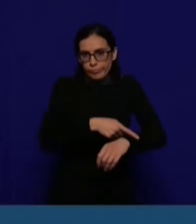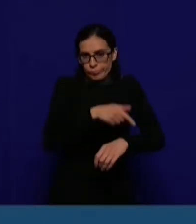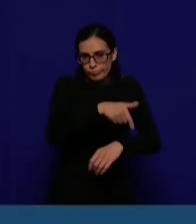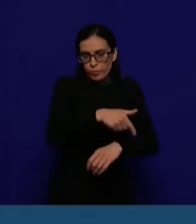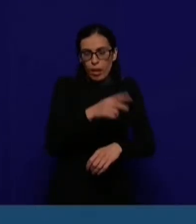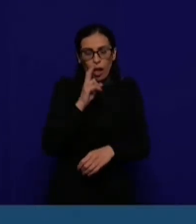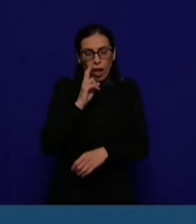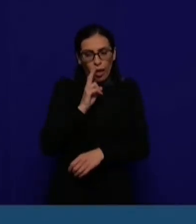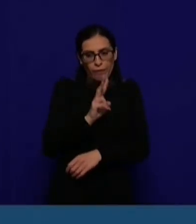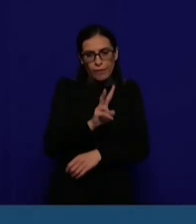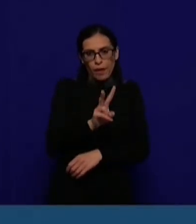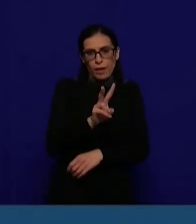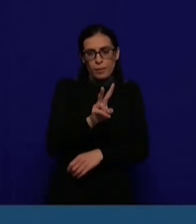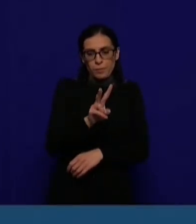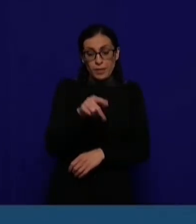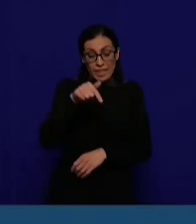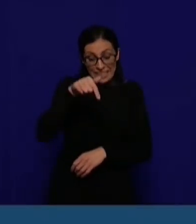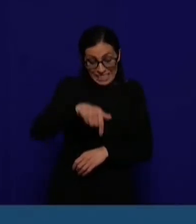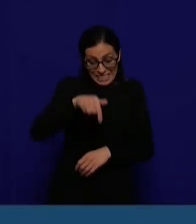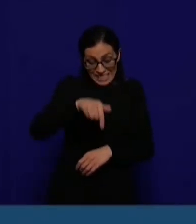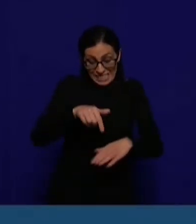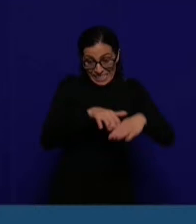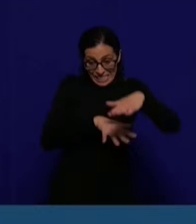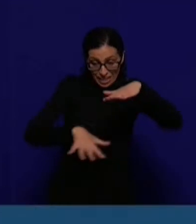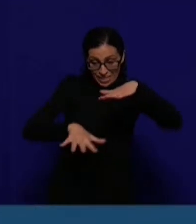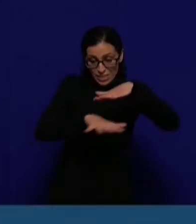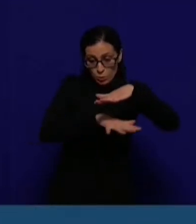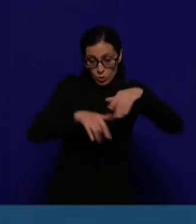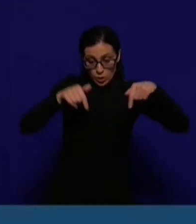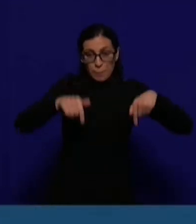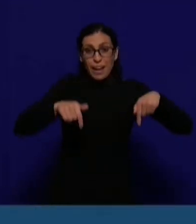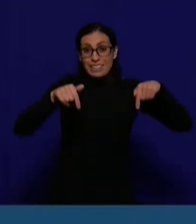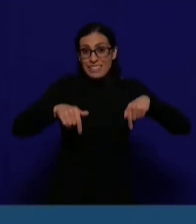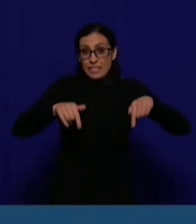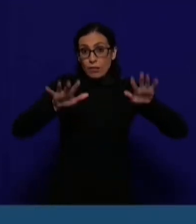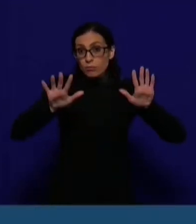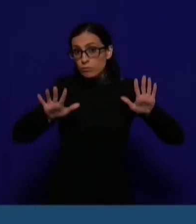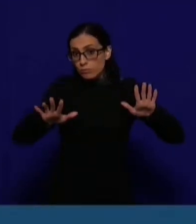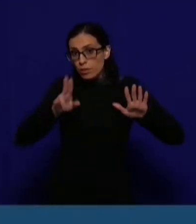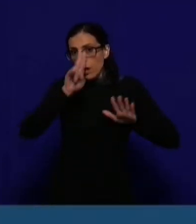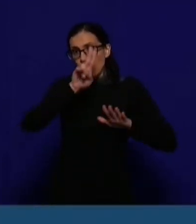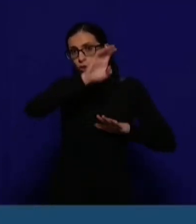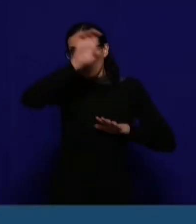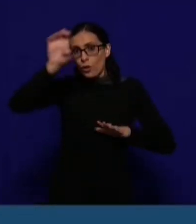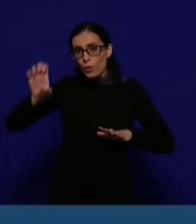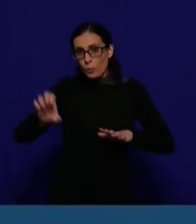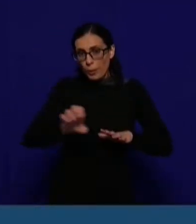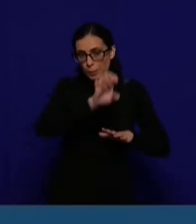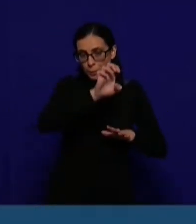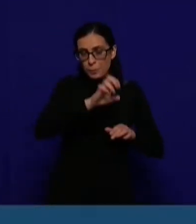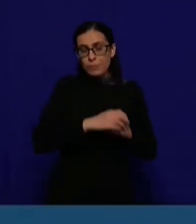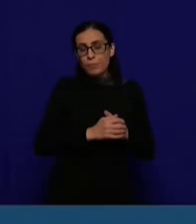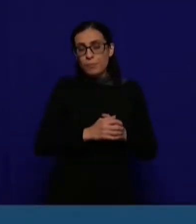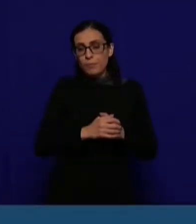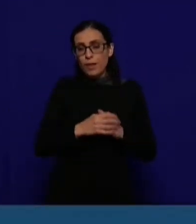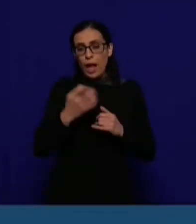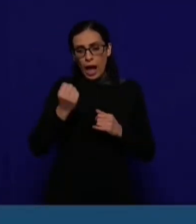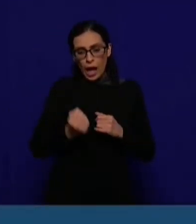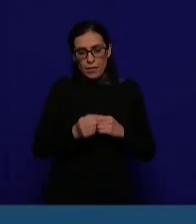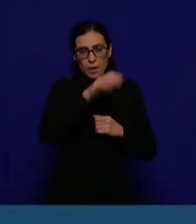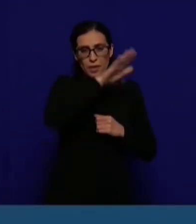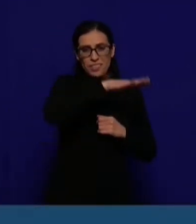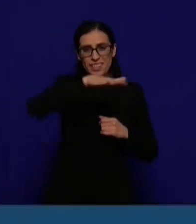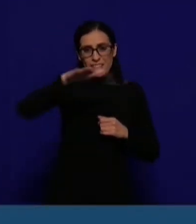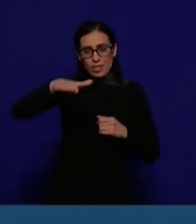li bħalissa fis-sitwazzjoni li qegħdin fl-Ewropa fejn inti għandek persuni għadna ma